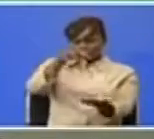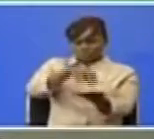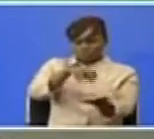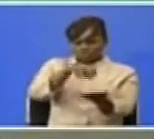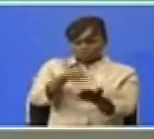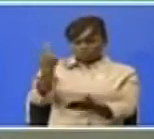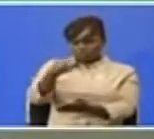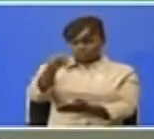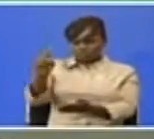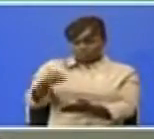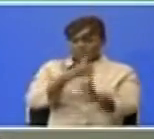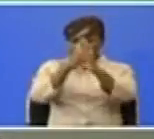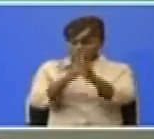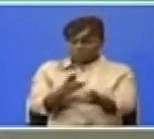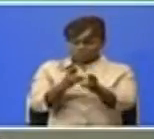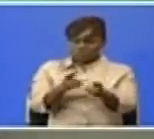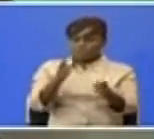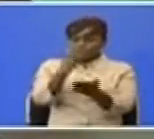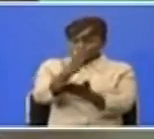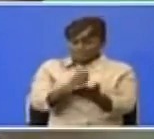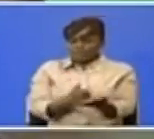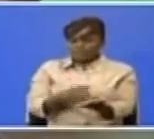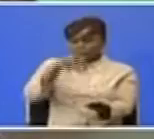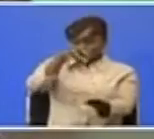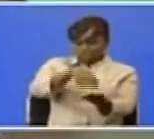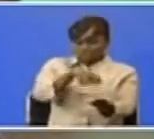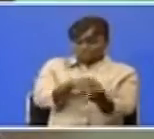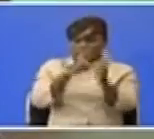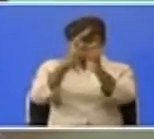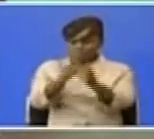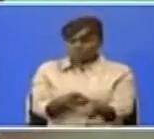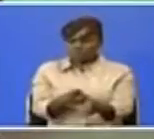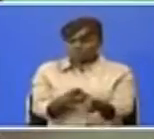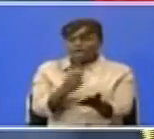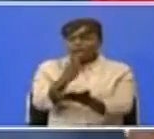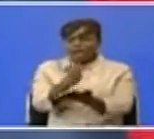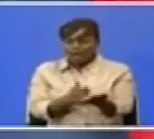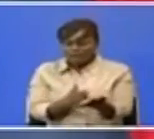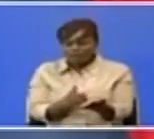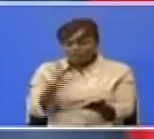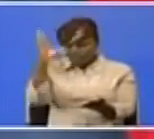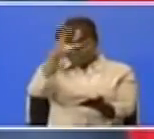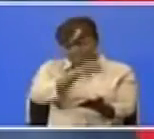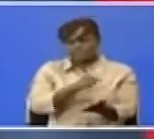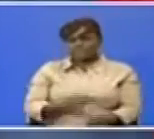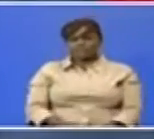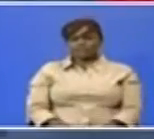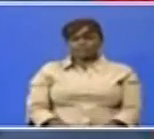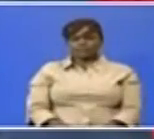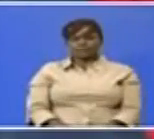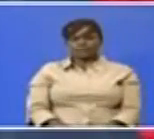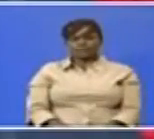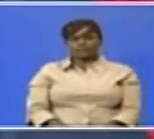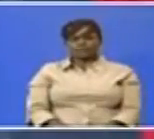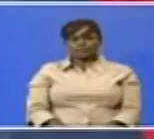from the official list were reported, and in some cases, some polling stations reporting omission of almost half of the voters. Wa clubs, unapata